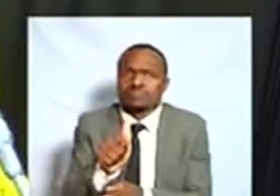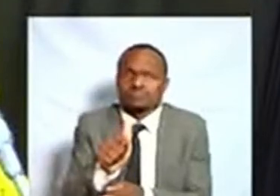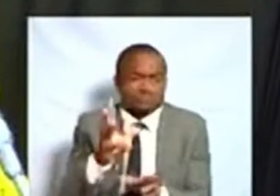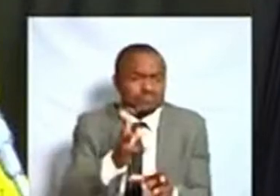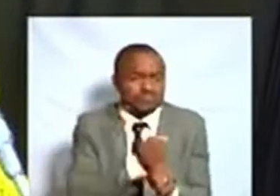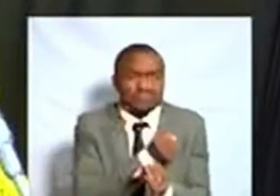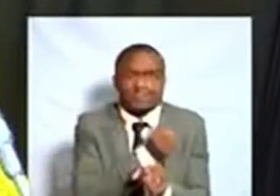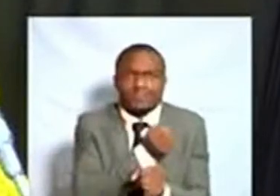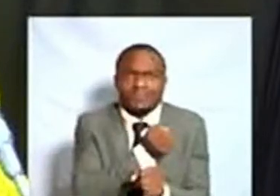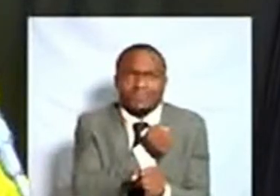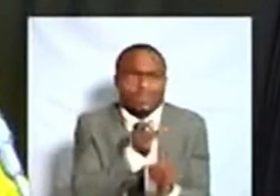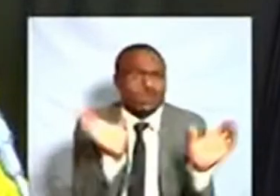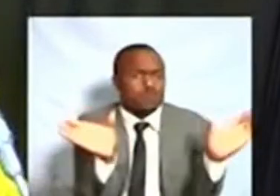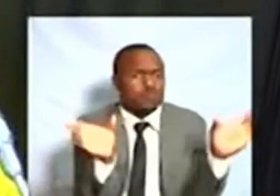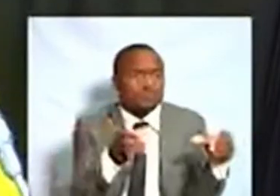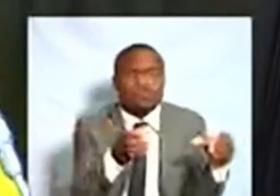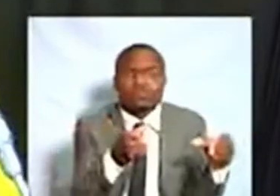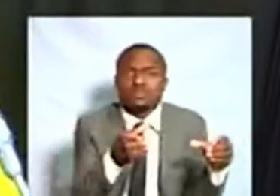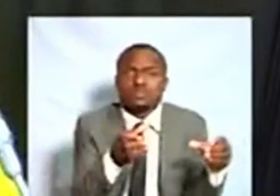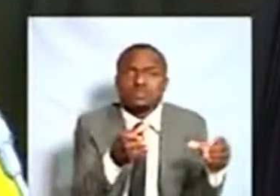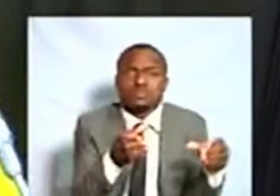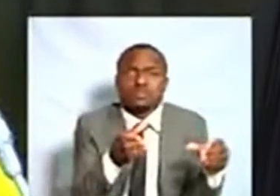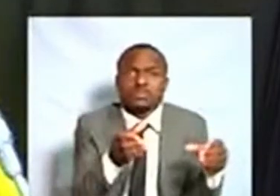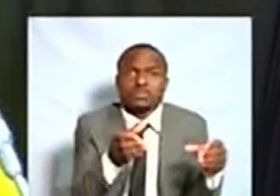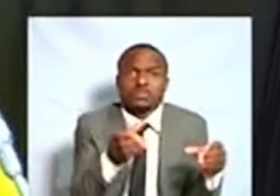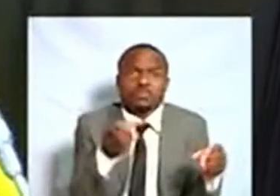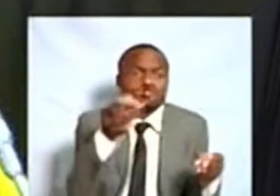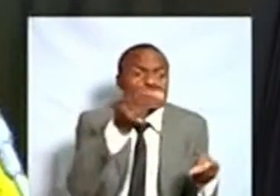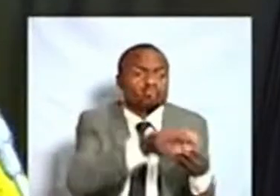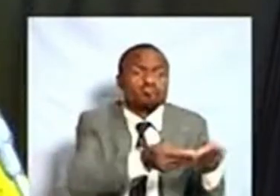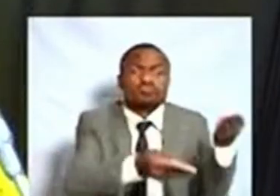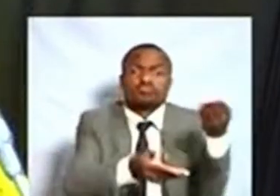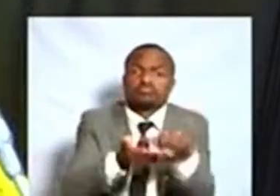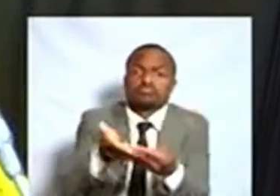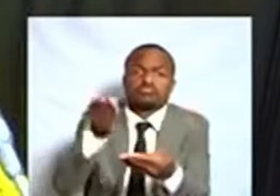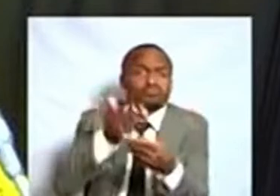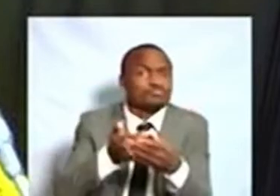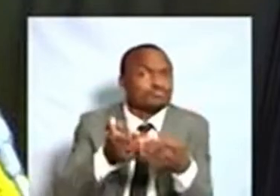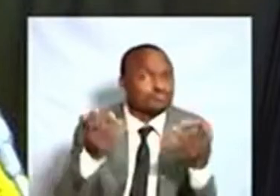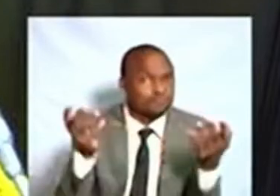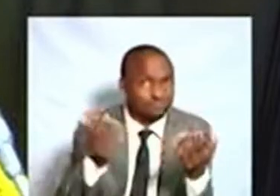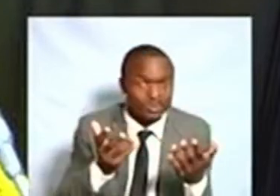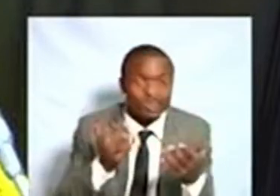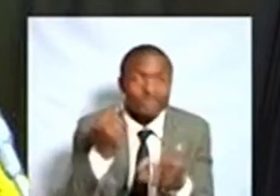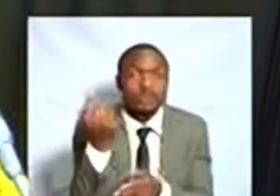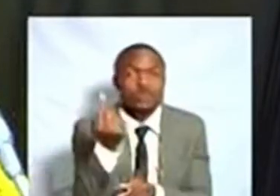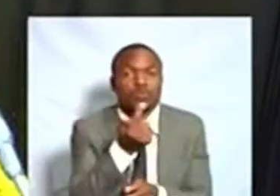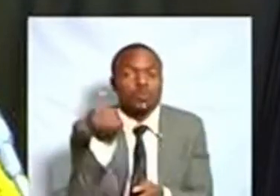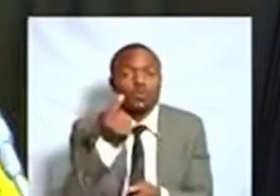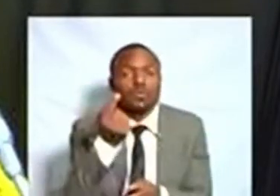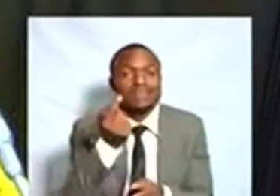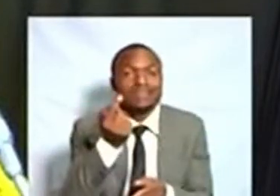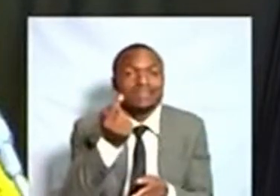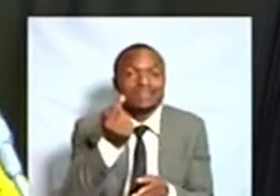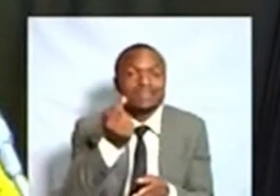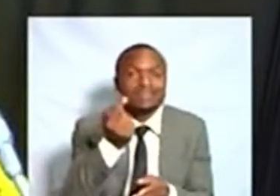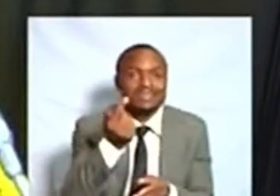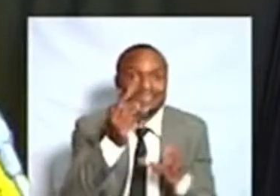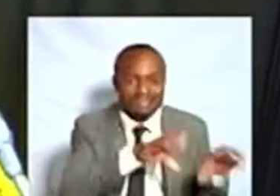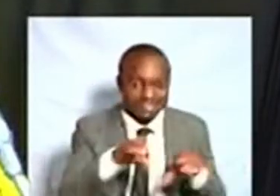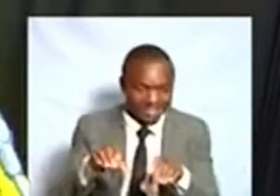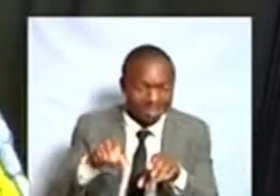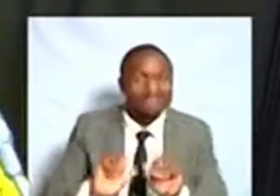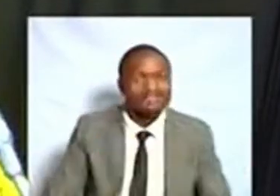get the community to do some donations. It's wholly done by the